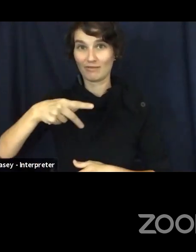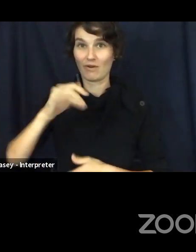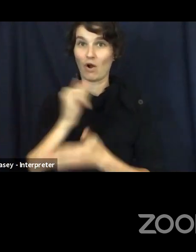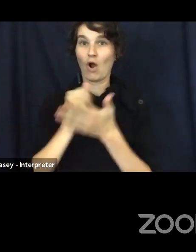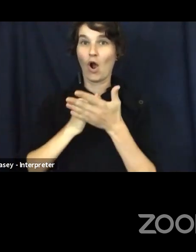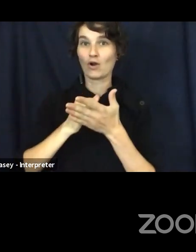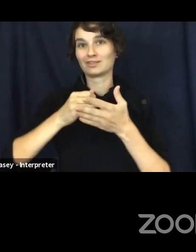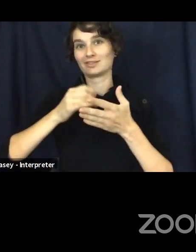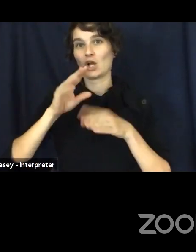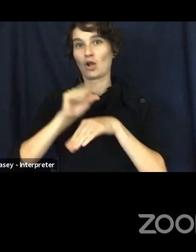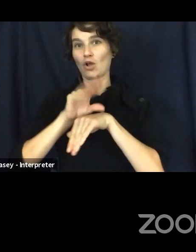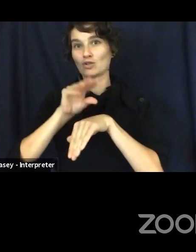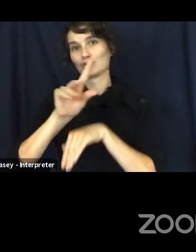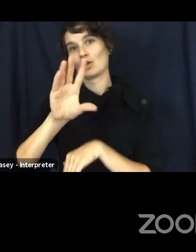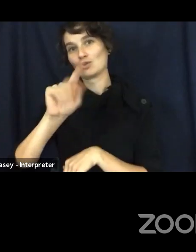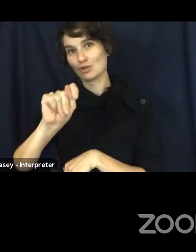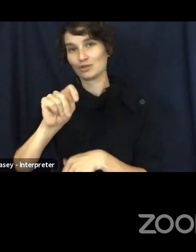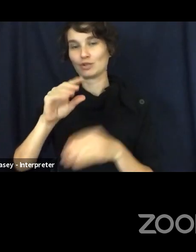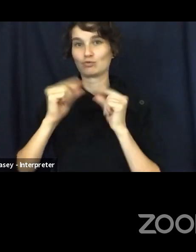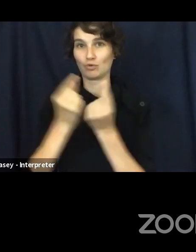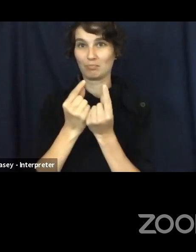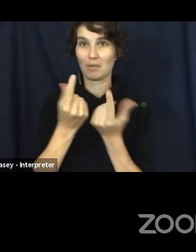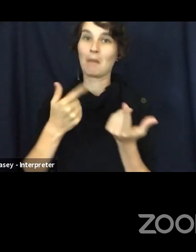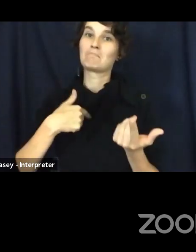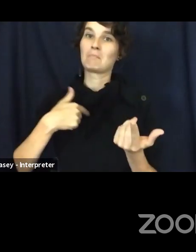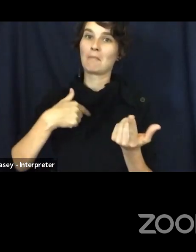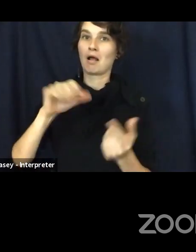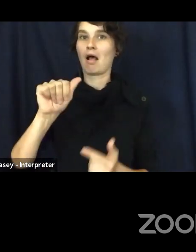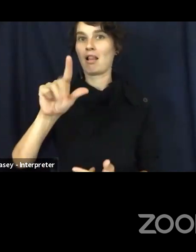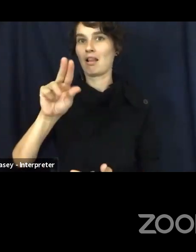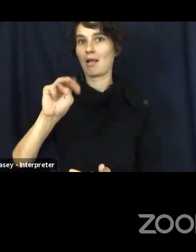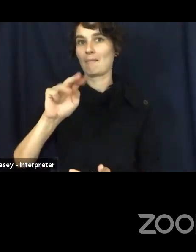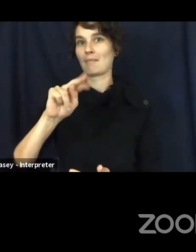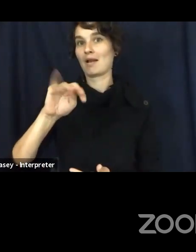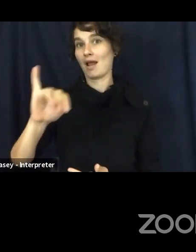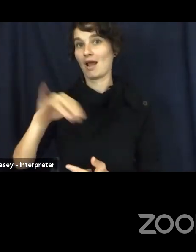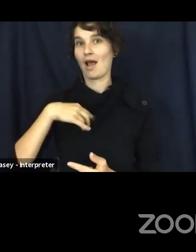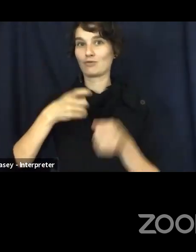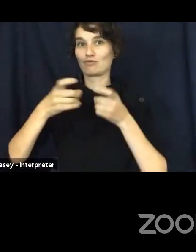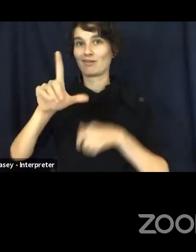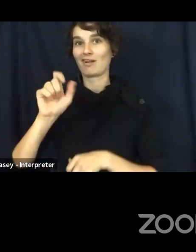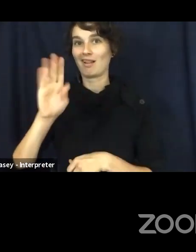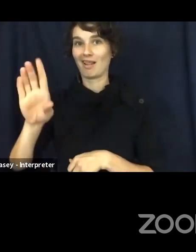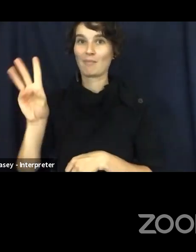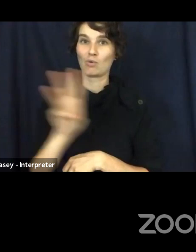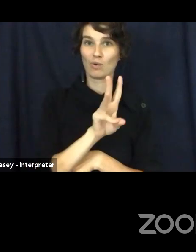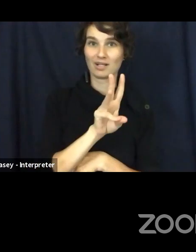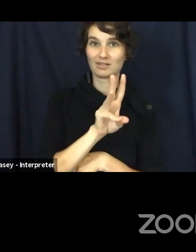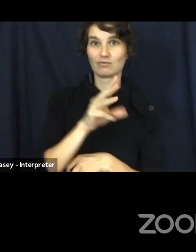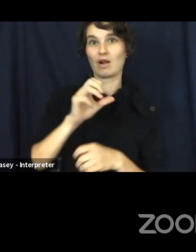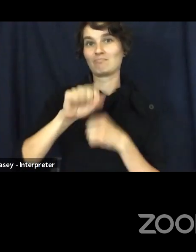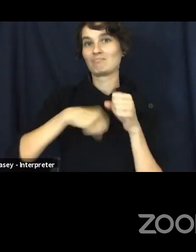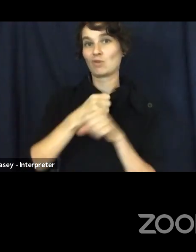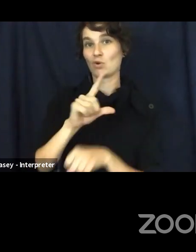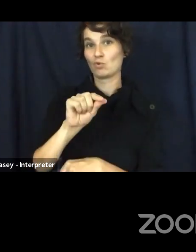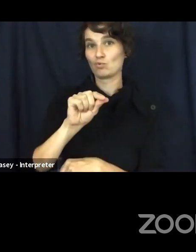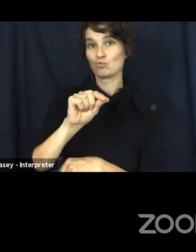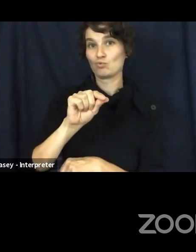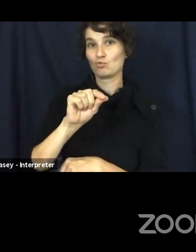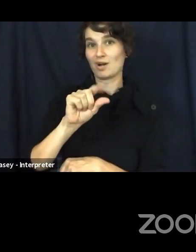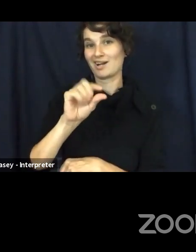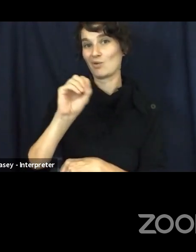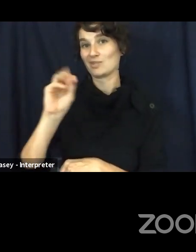importantly, I'm an alum of Directors Lab West from the class of 2007 and a producer for this year's series, Directors Lab West Connects.